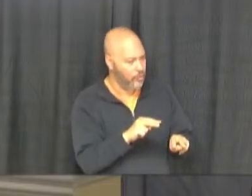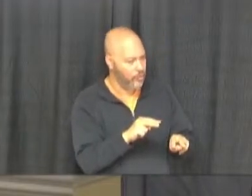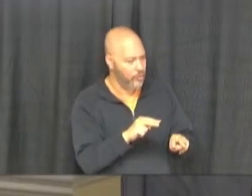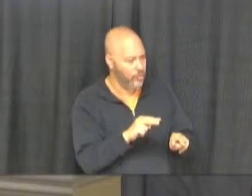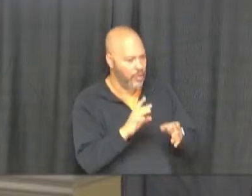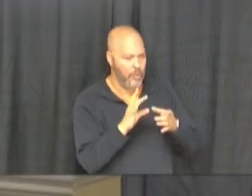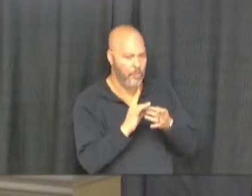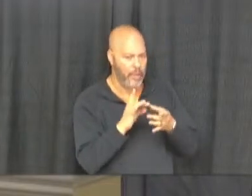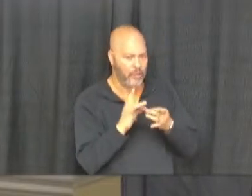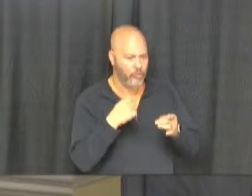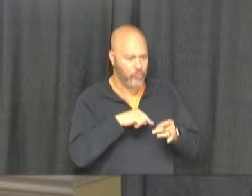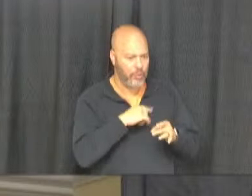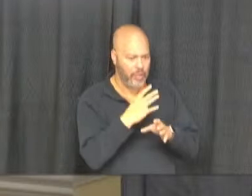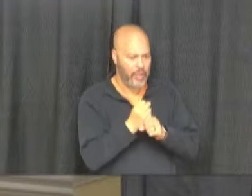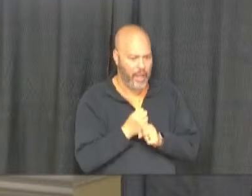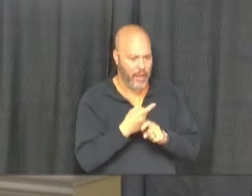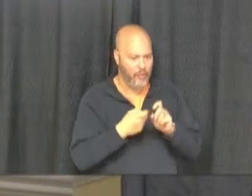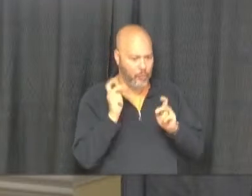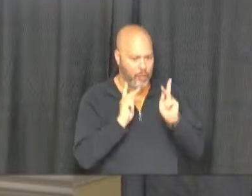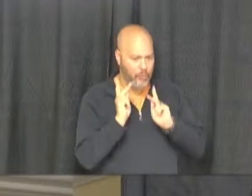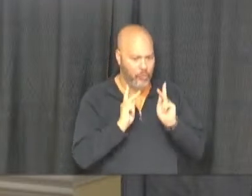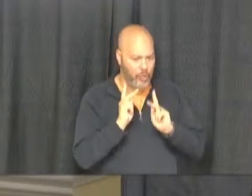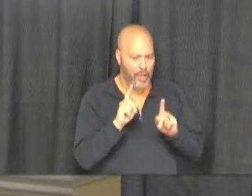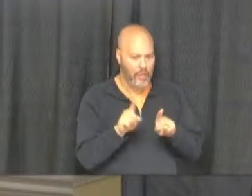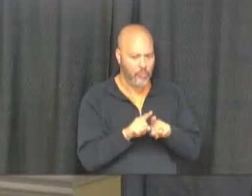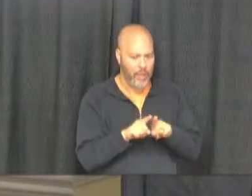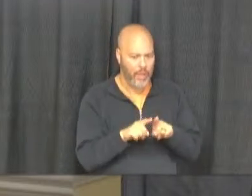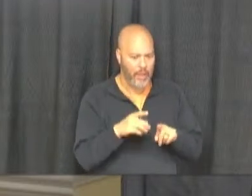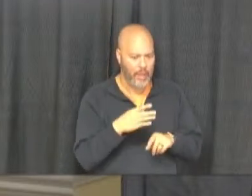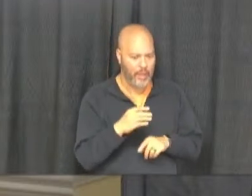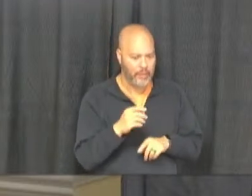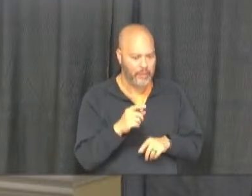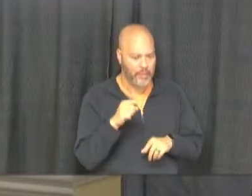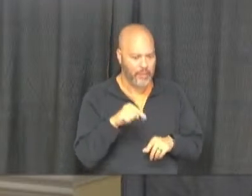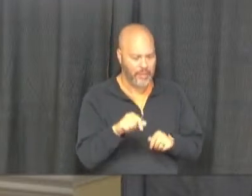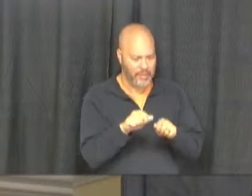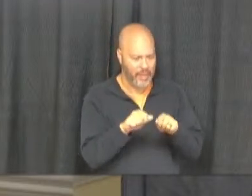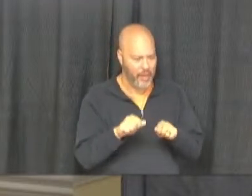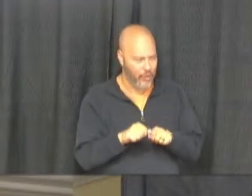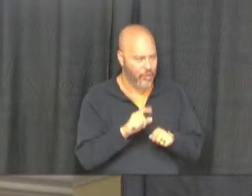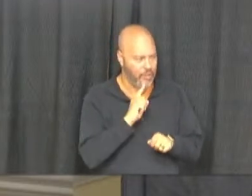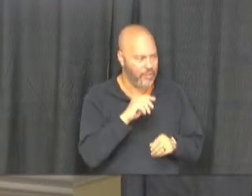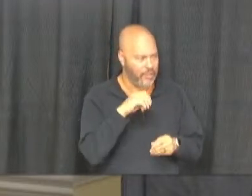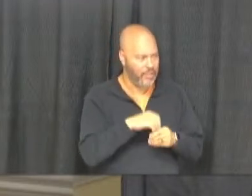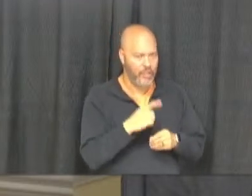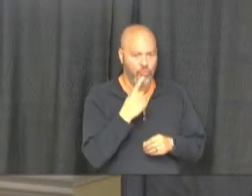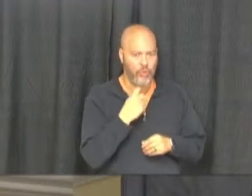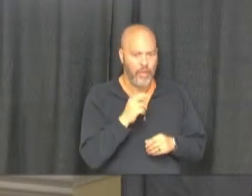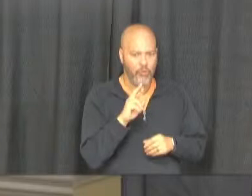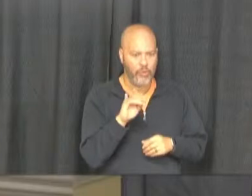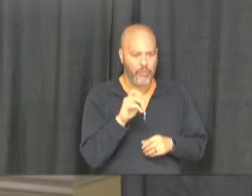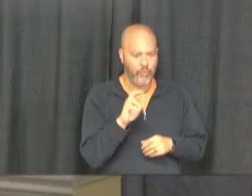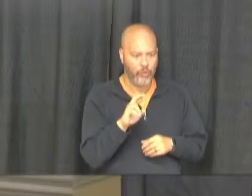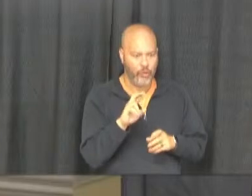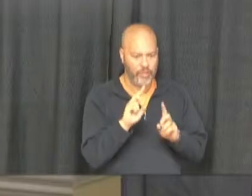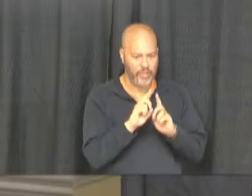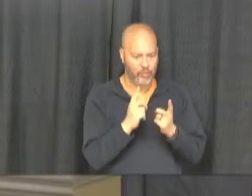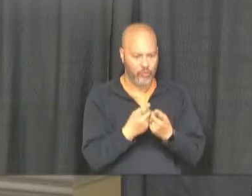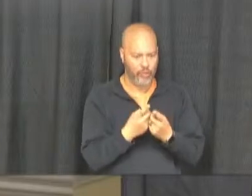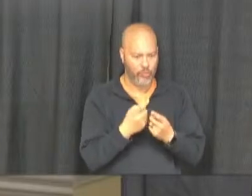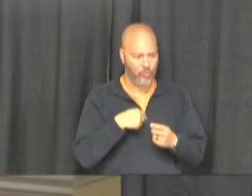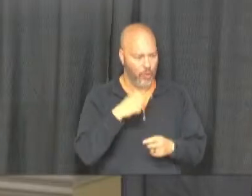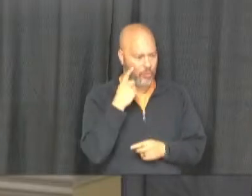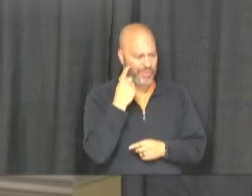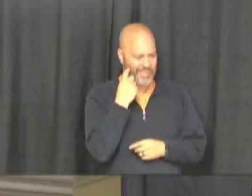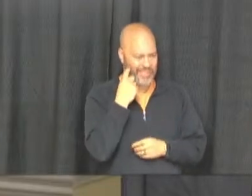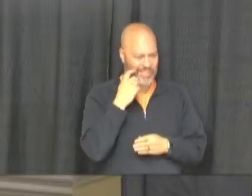the messages that we received from residents, as well as this area is in the Red River district where we have